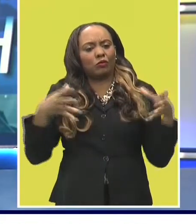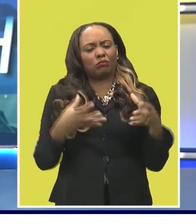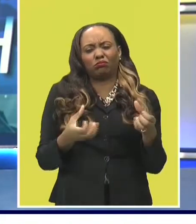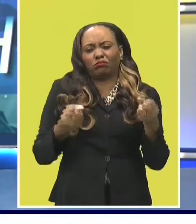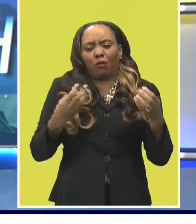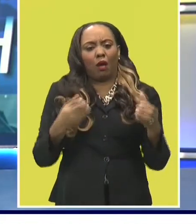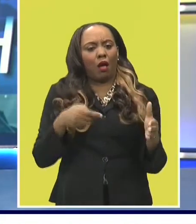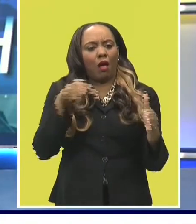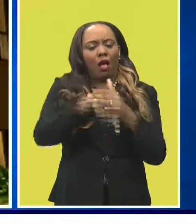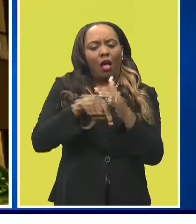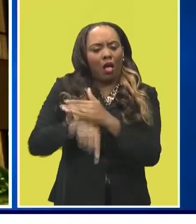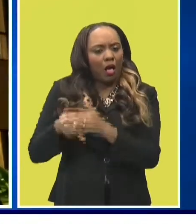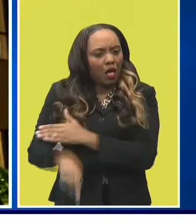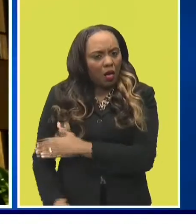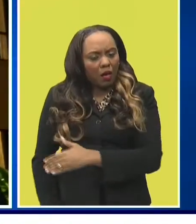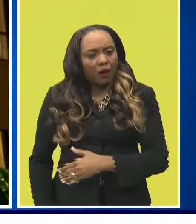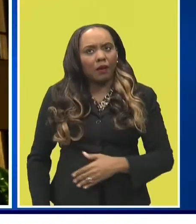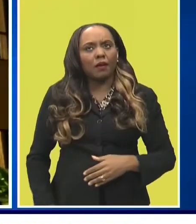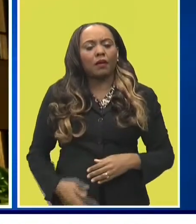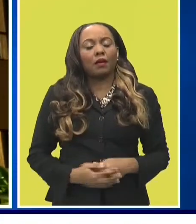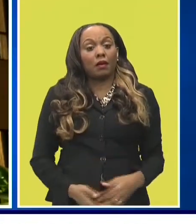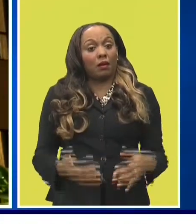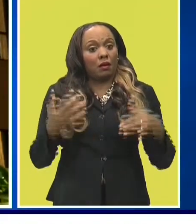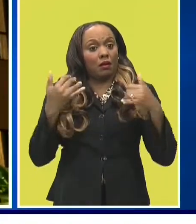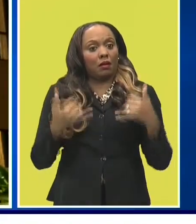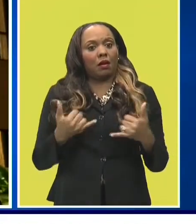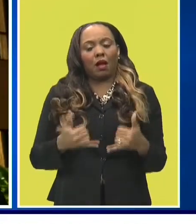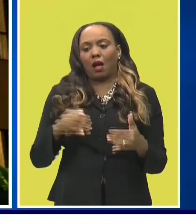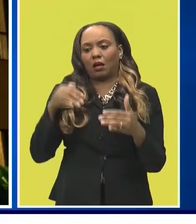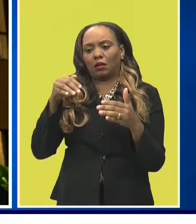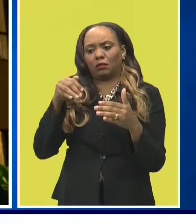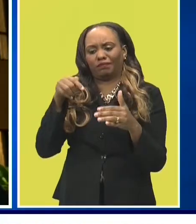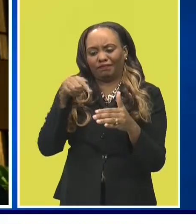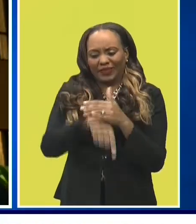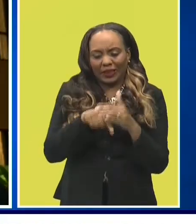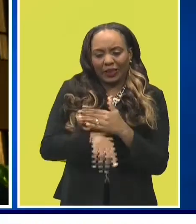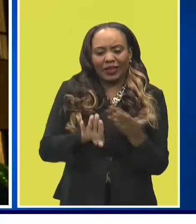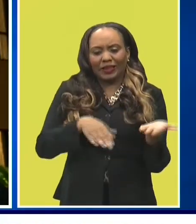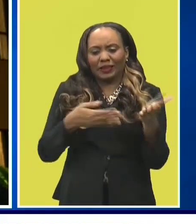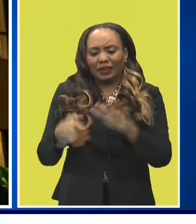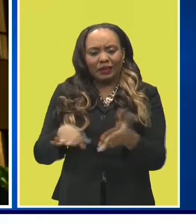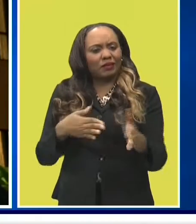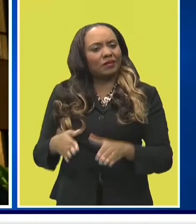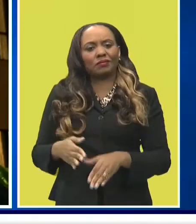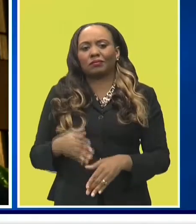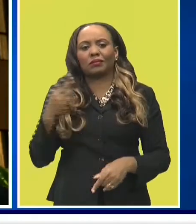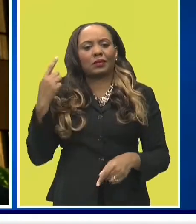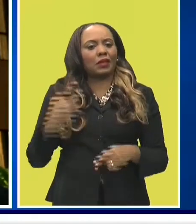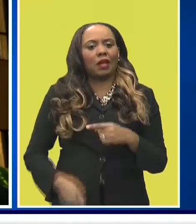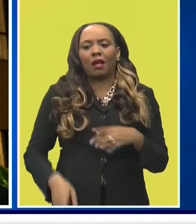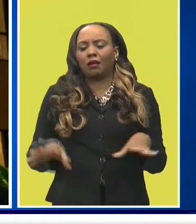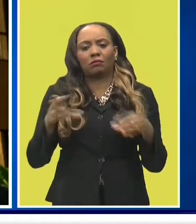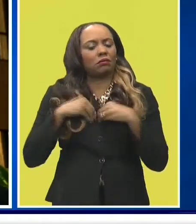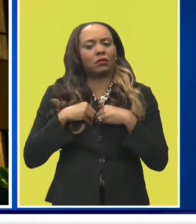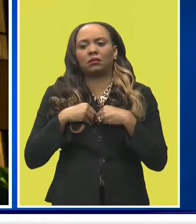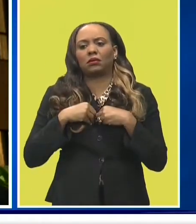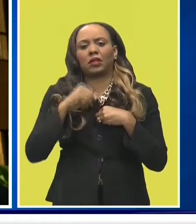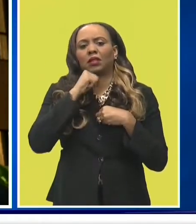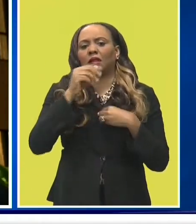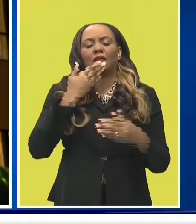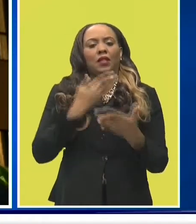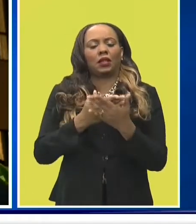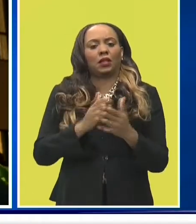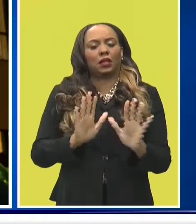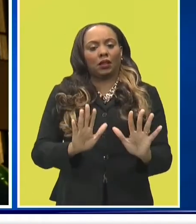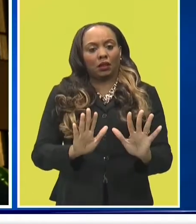toll, which is at an unprecedented level, a level that cannot be acceptable to any Barbadian. But what we're